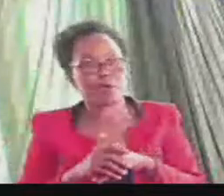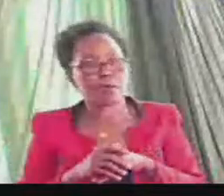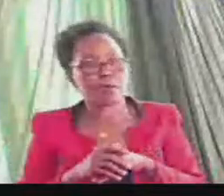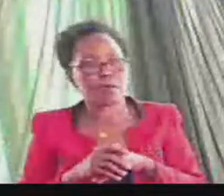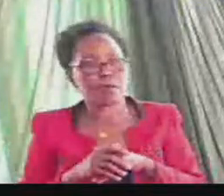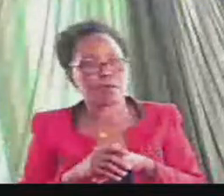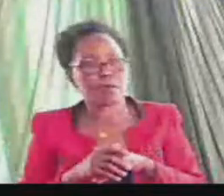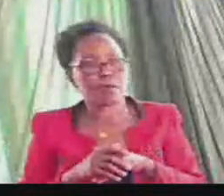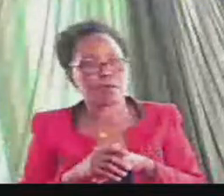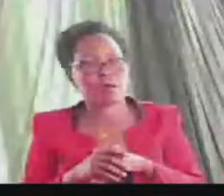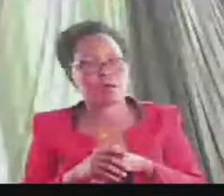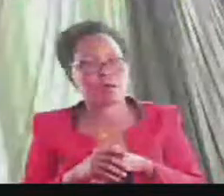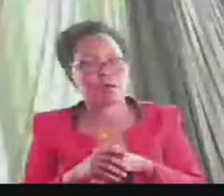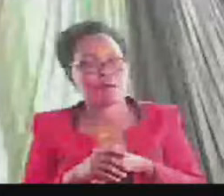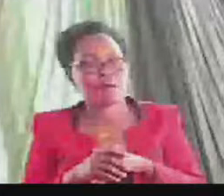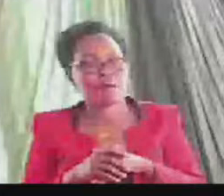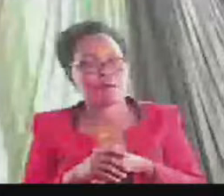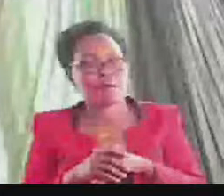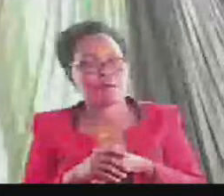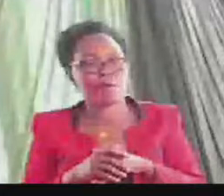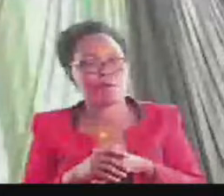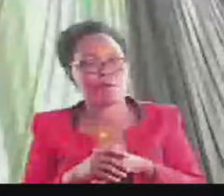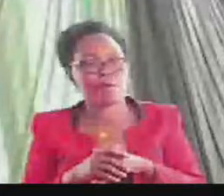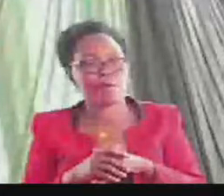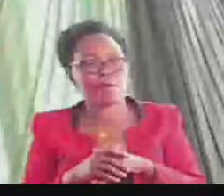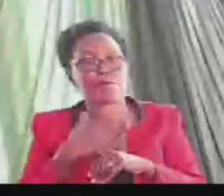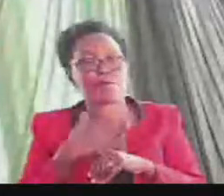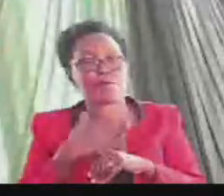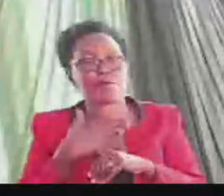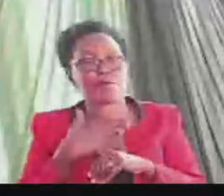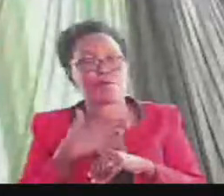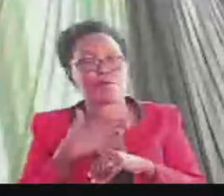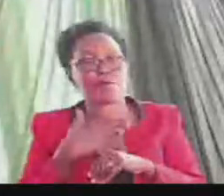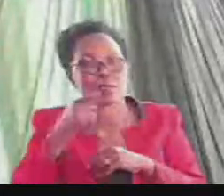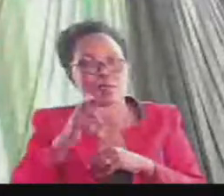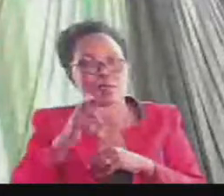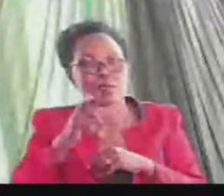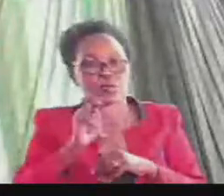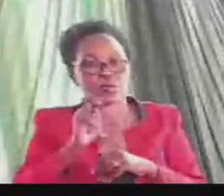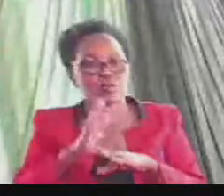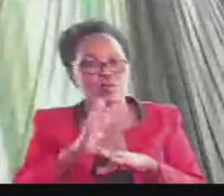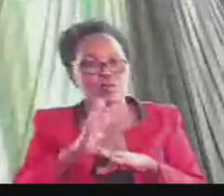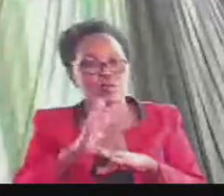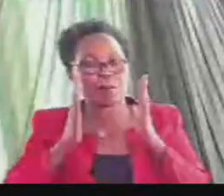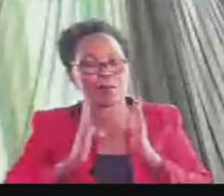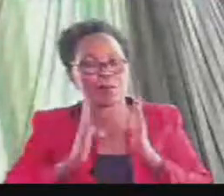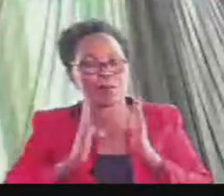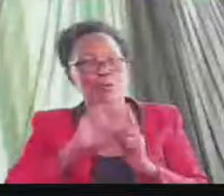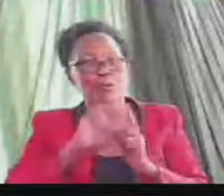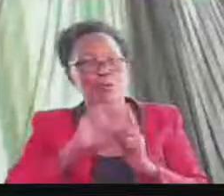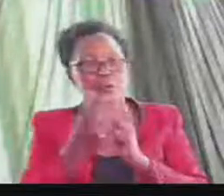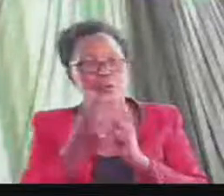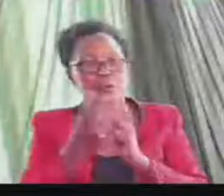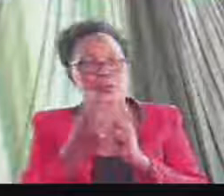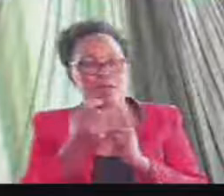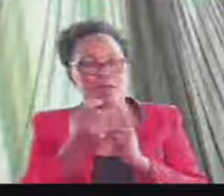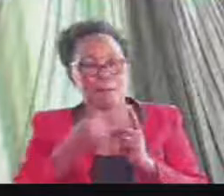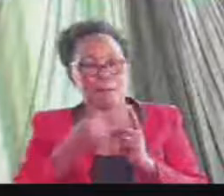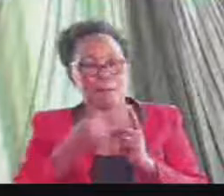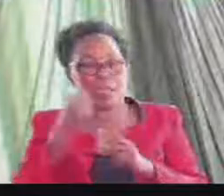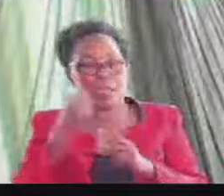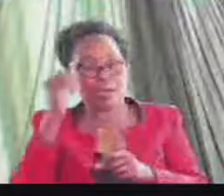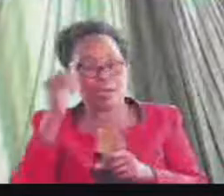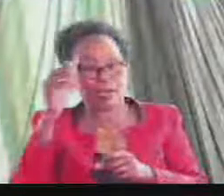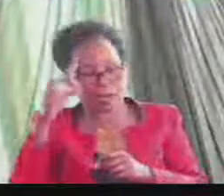Okay, I will answer that from my personal perspective. I took that MBA 1 year after I joined